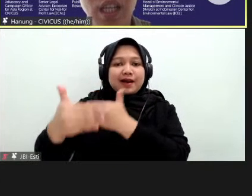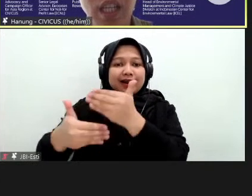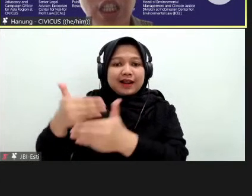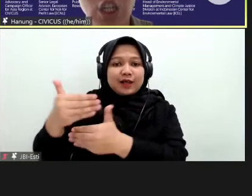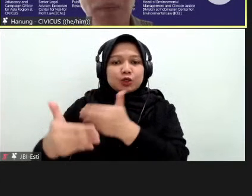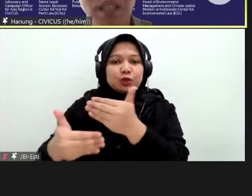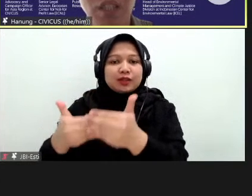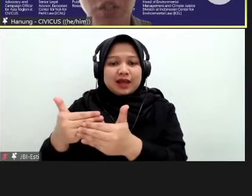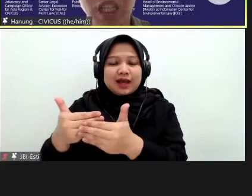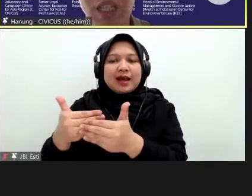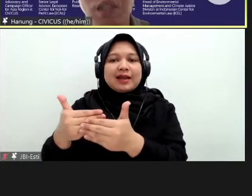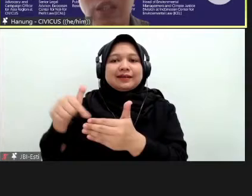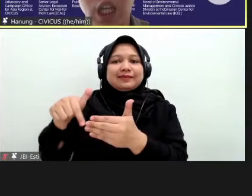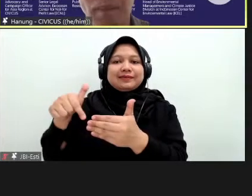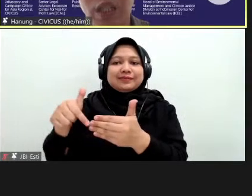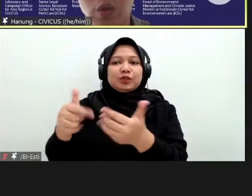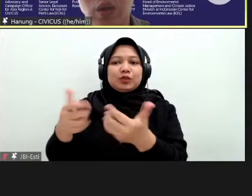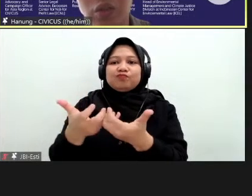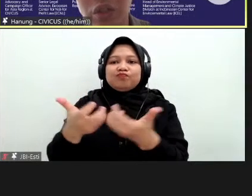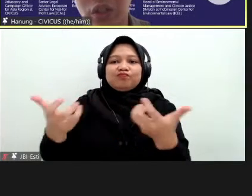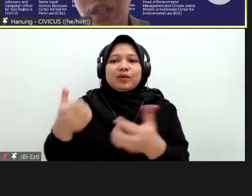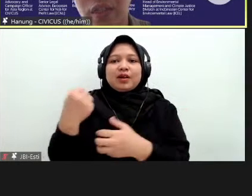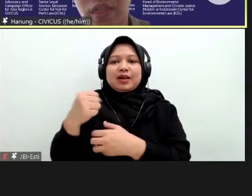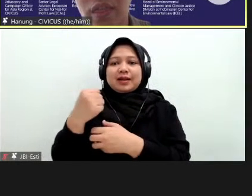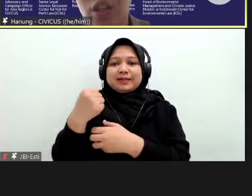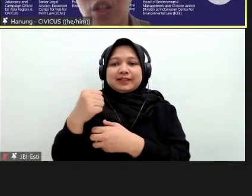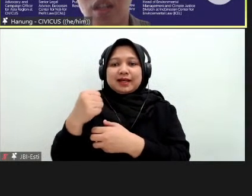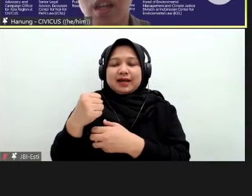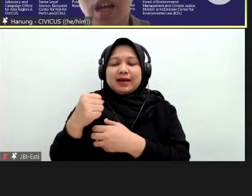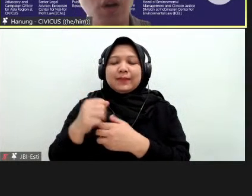country adopted the Sustainable Development Goal in